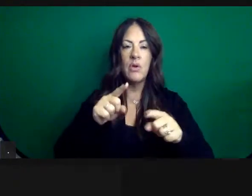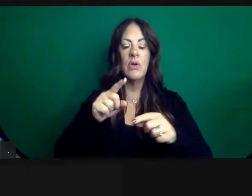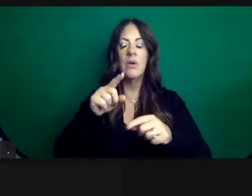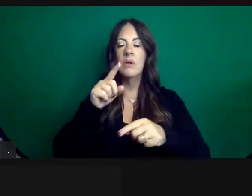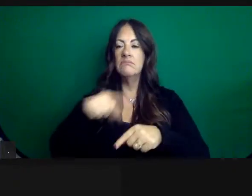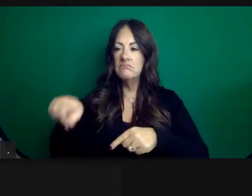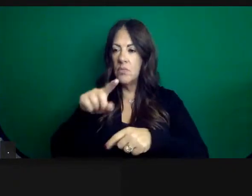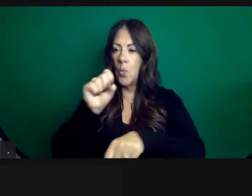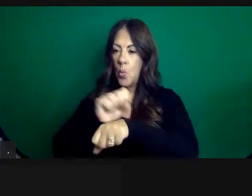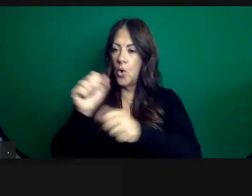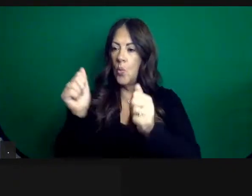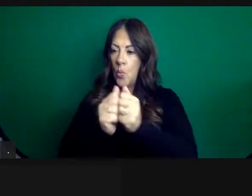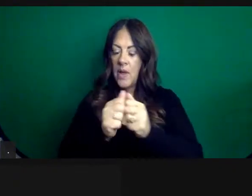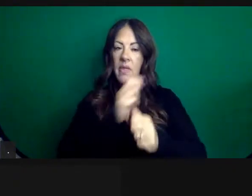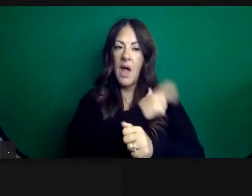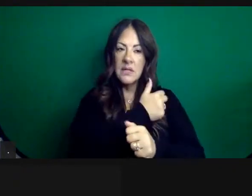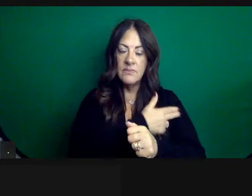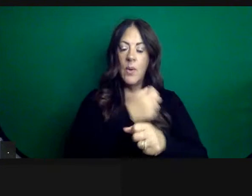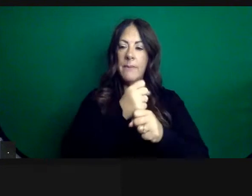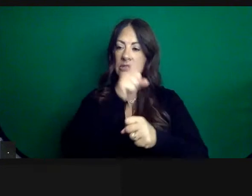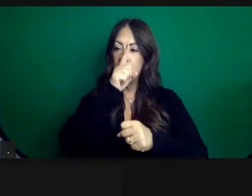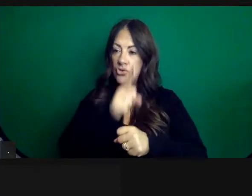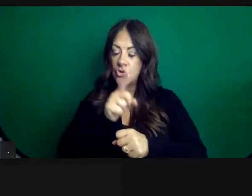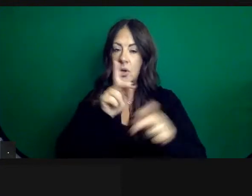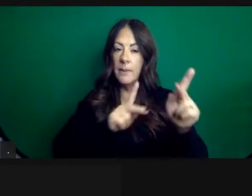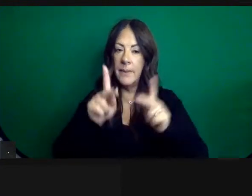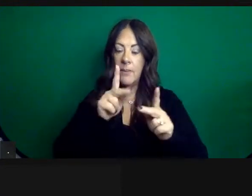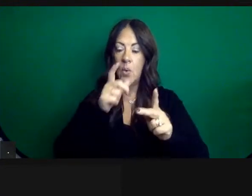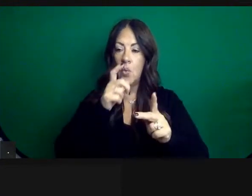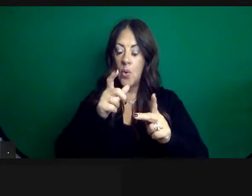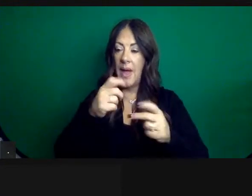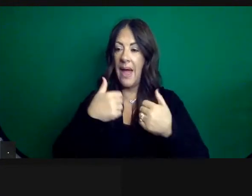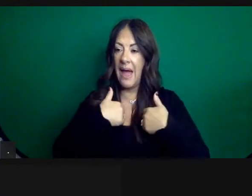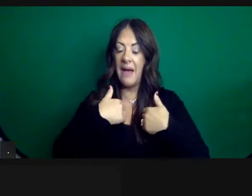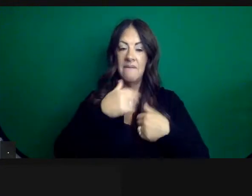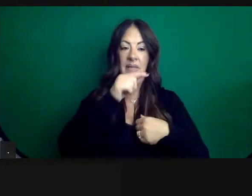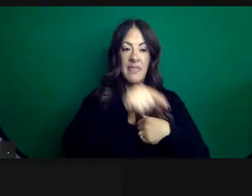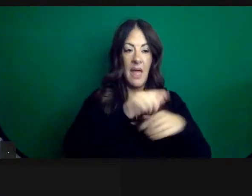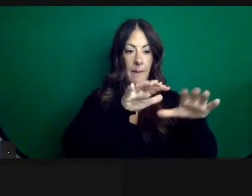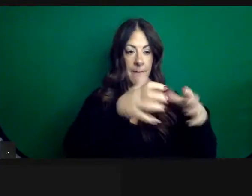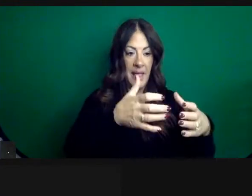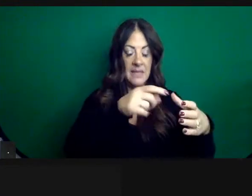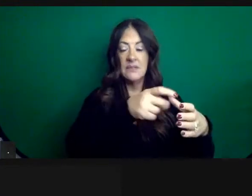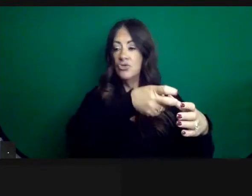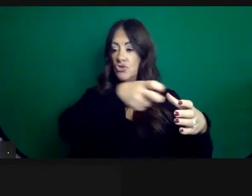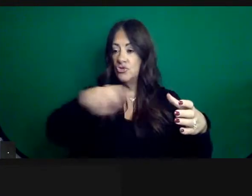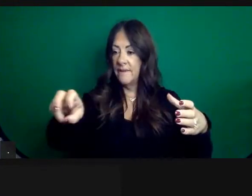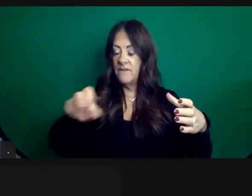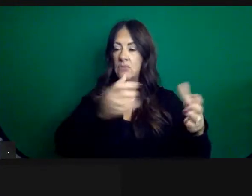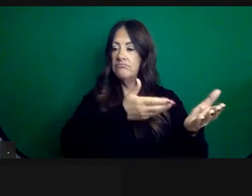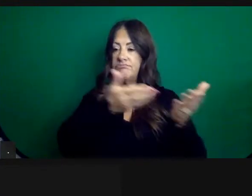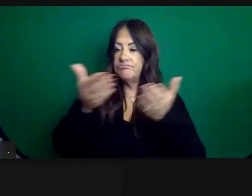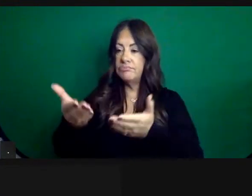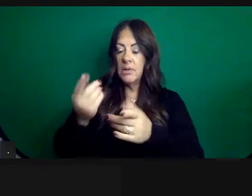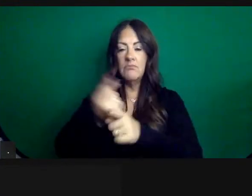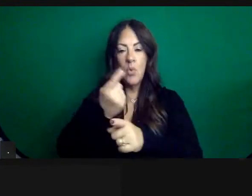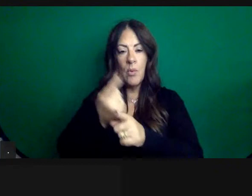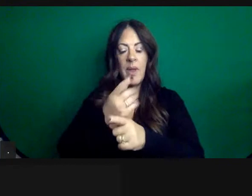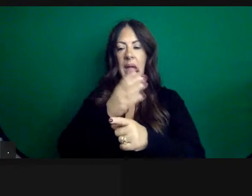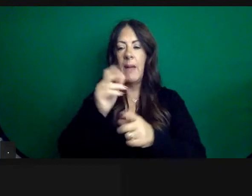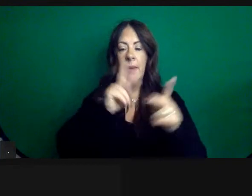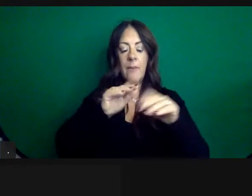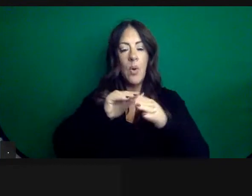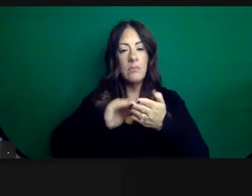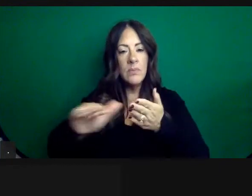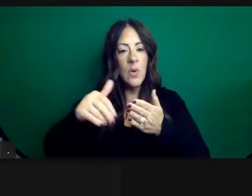sure that we're able to transfer patients between facilities when we need to. all of the work on oxygen and preparing